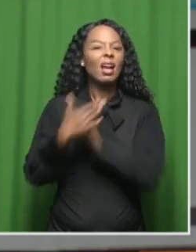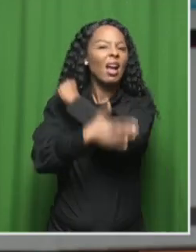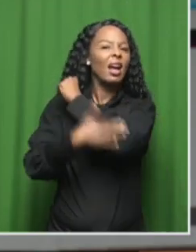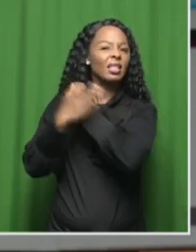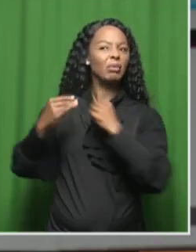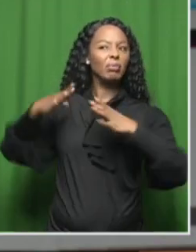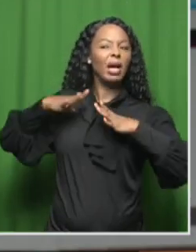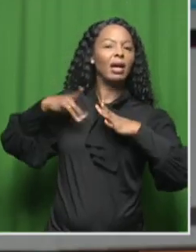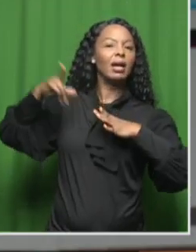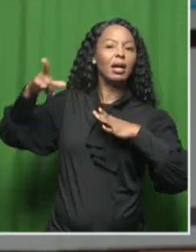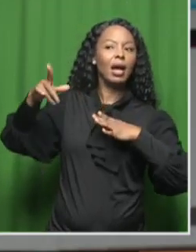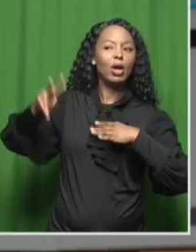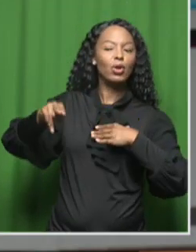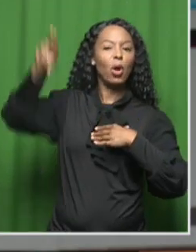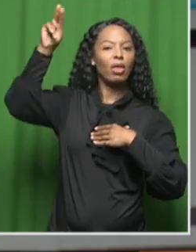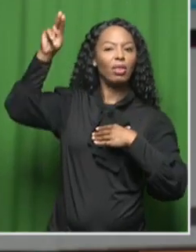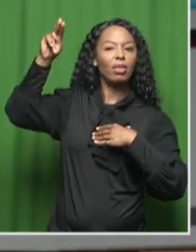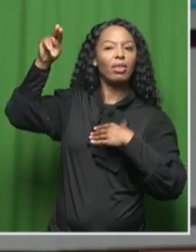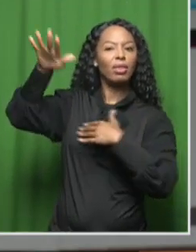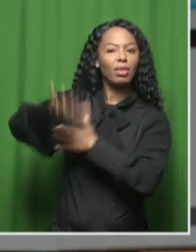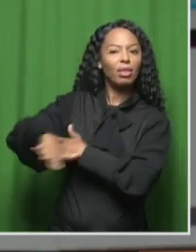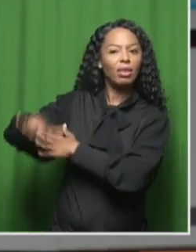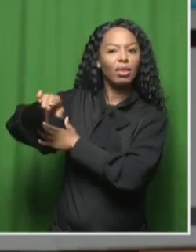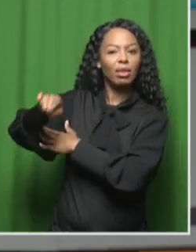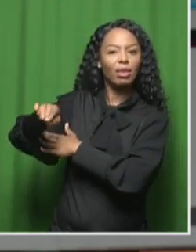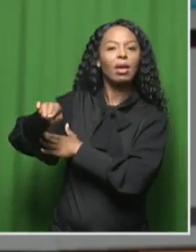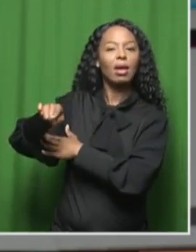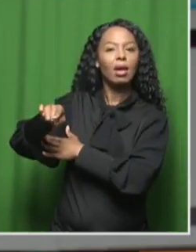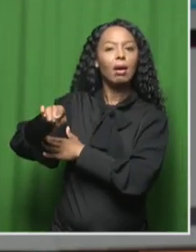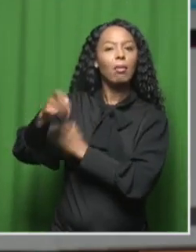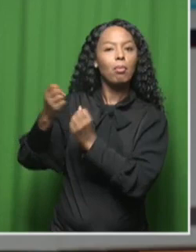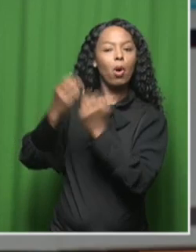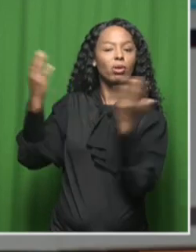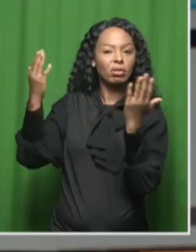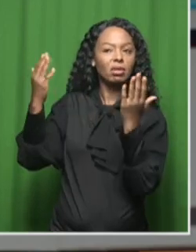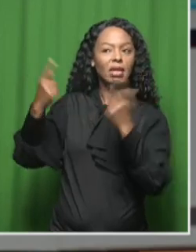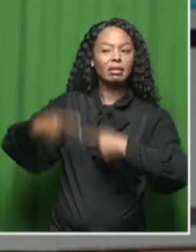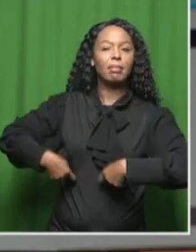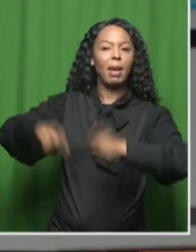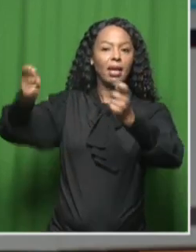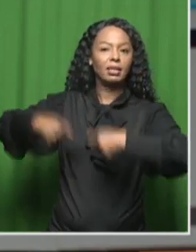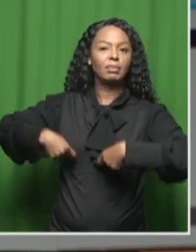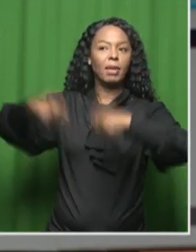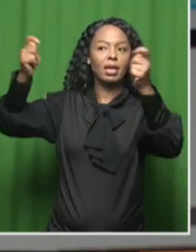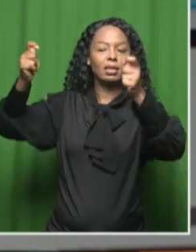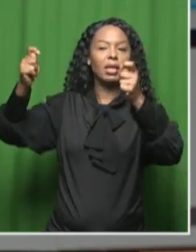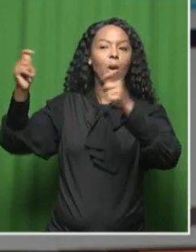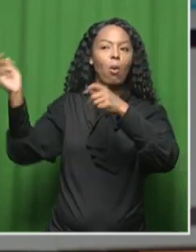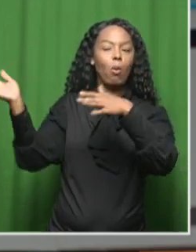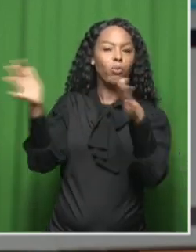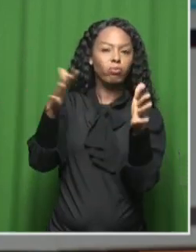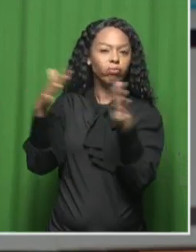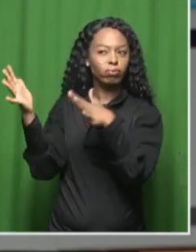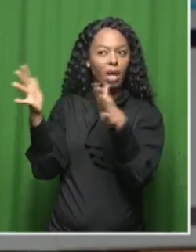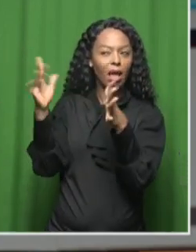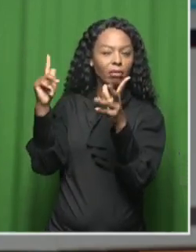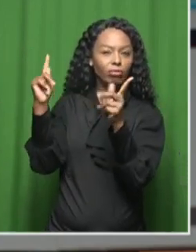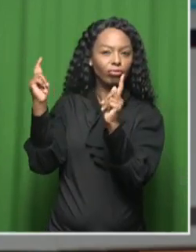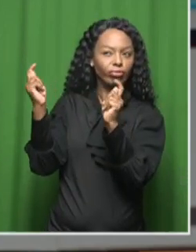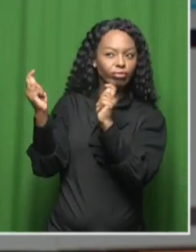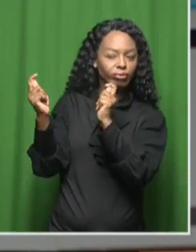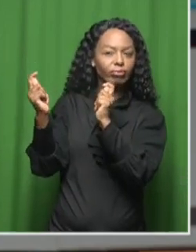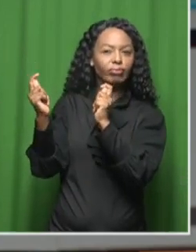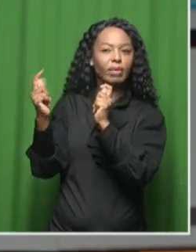the northern hemisphere spending a lot of money to phase out its own greenhouse gas